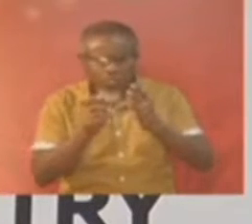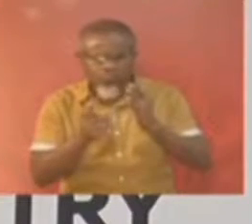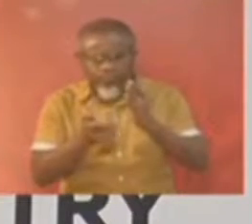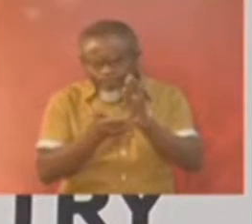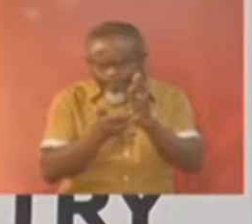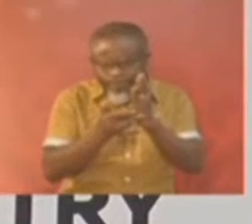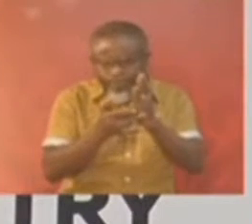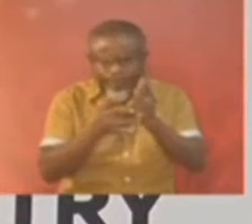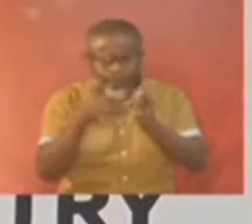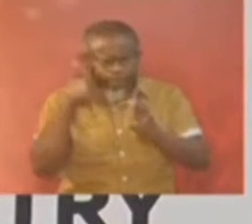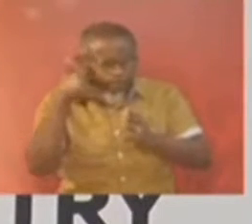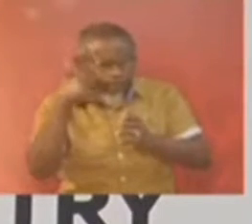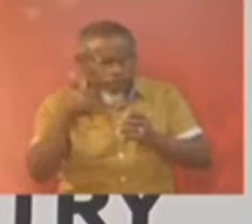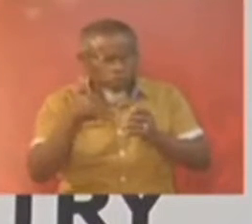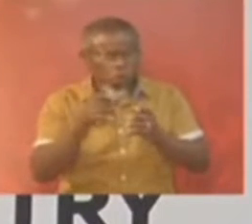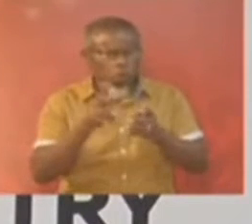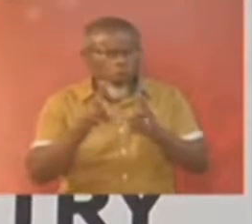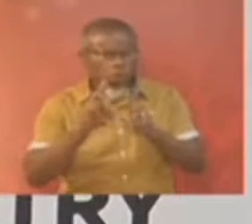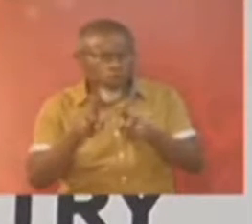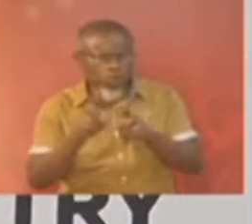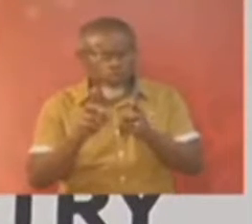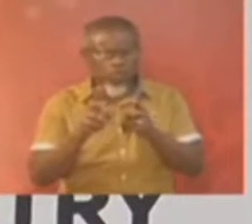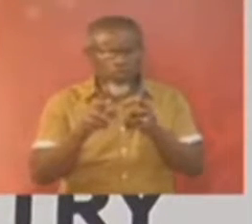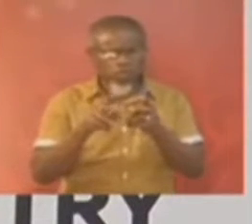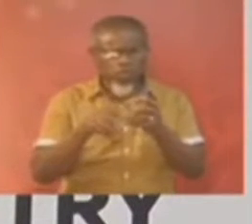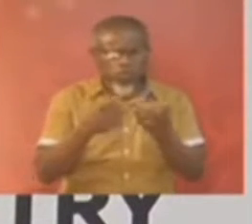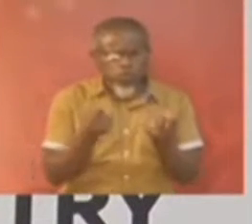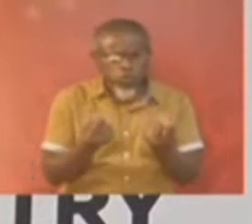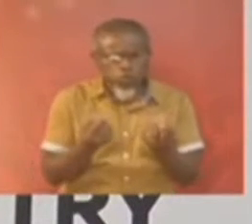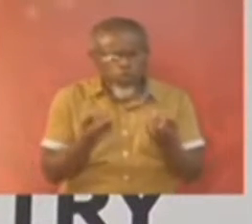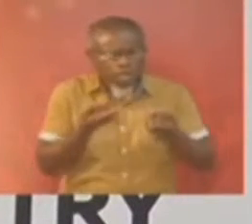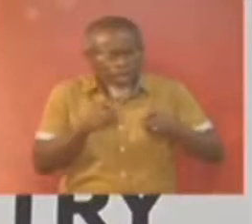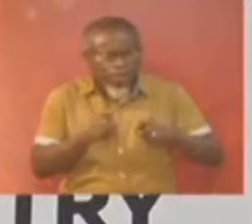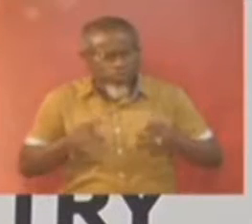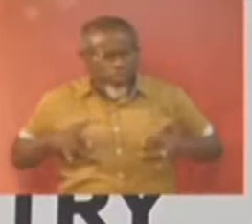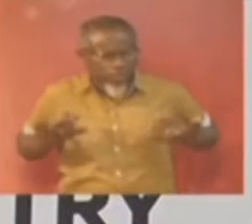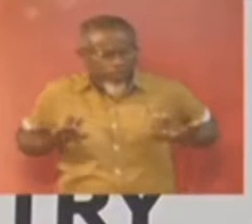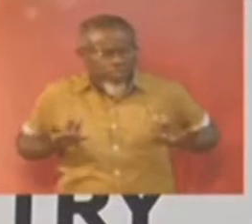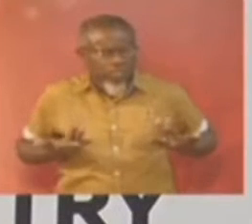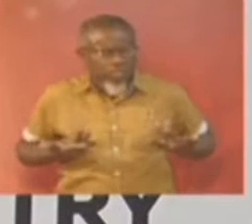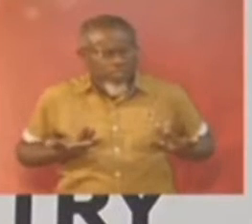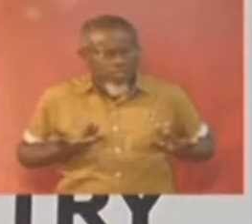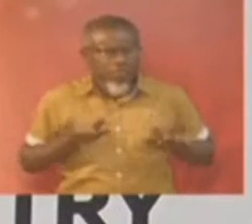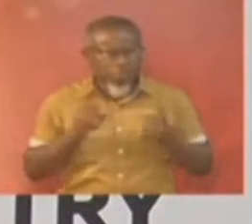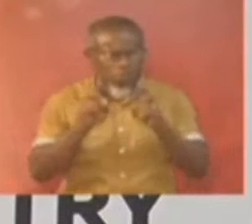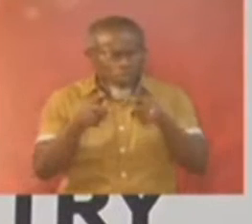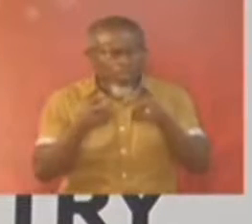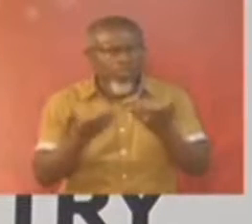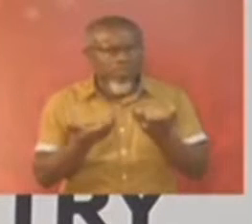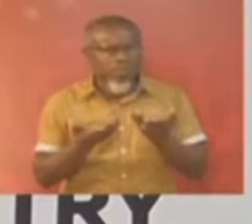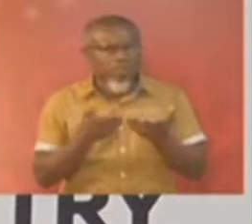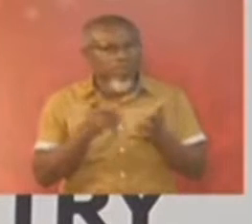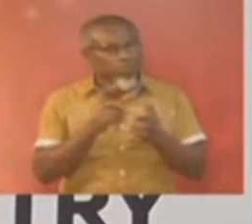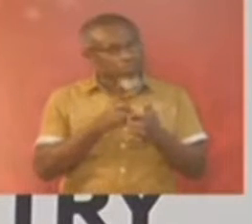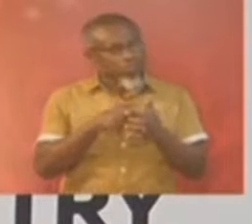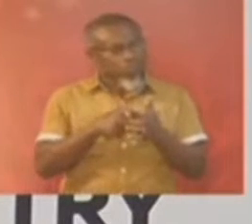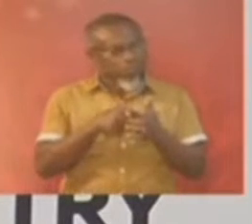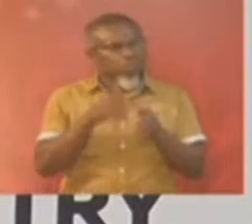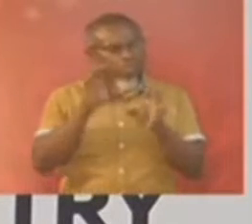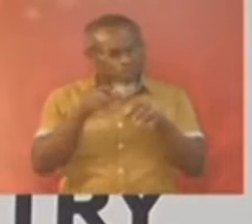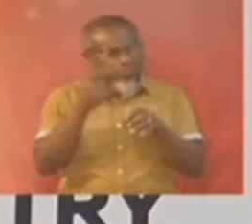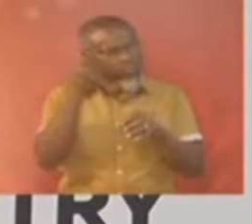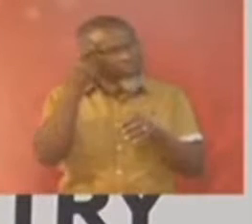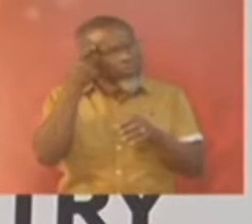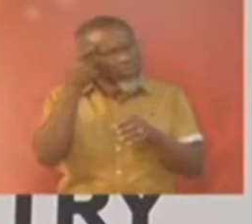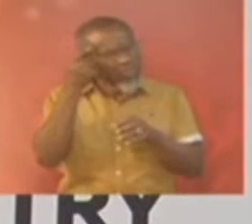singular events they may have participated in that would have led to a particular increase in number of cases. But we hope that persons would abide by the